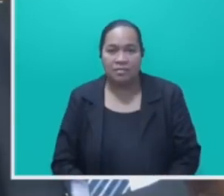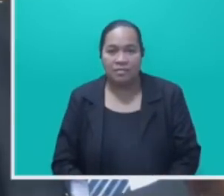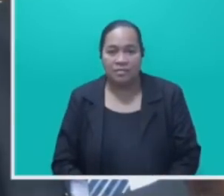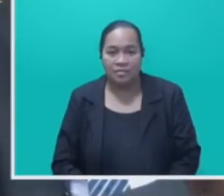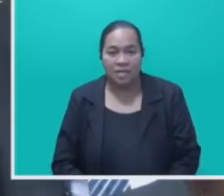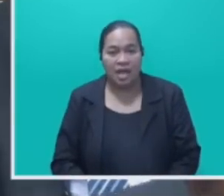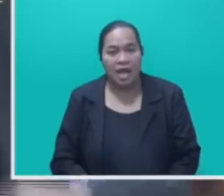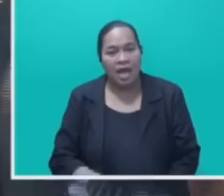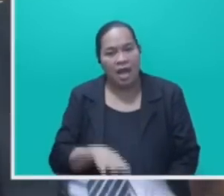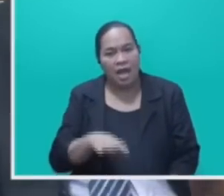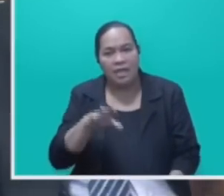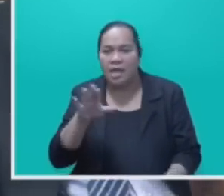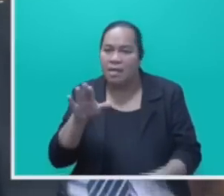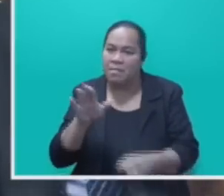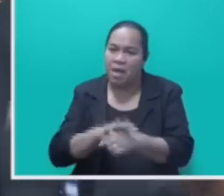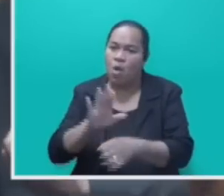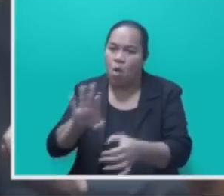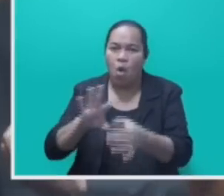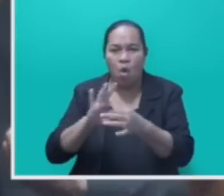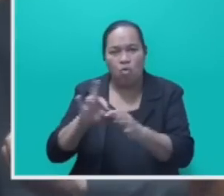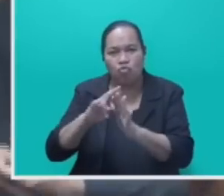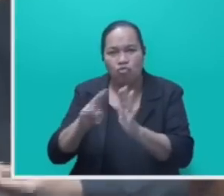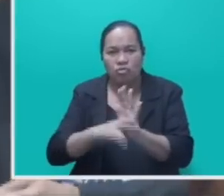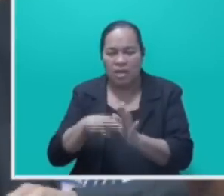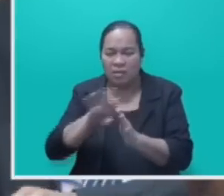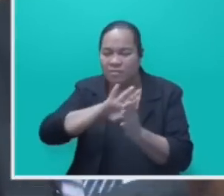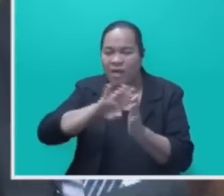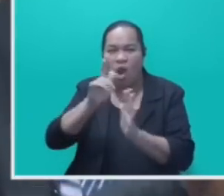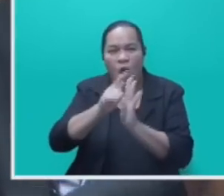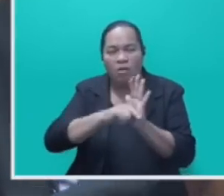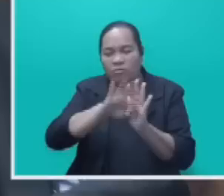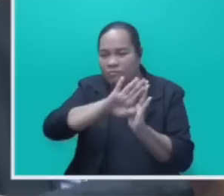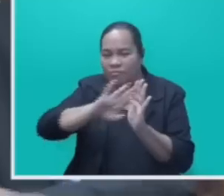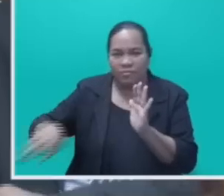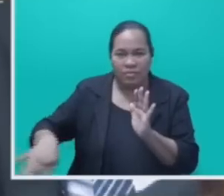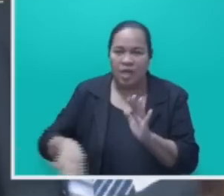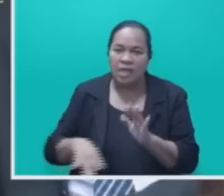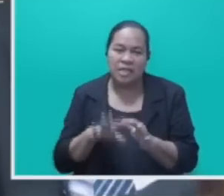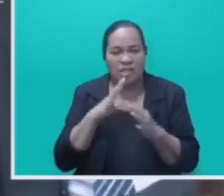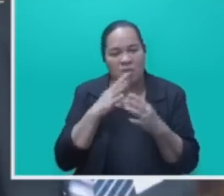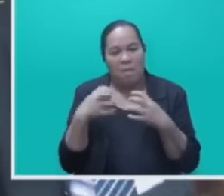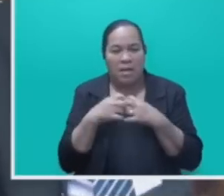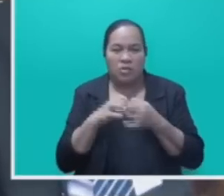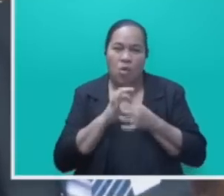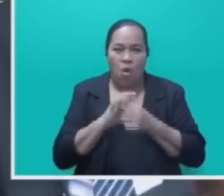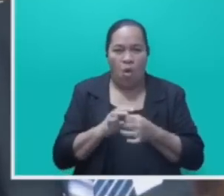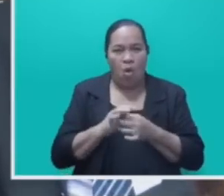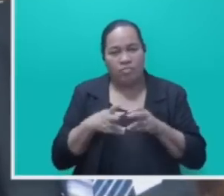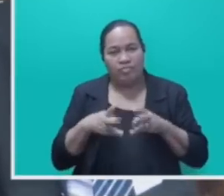They make their rule and disregard the law as and when it suits them.